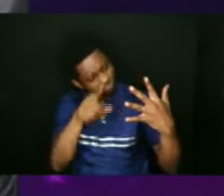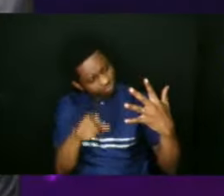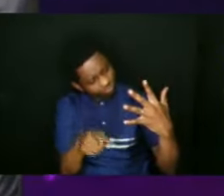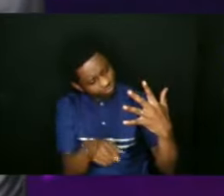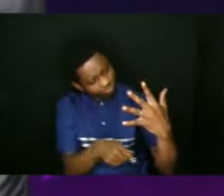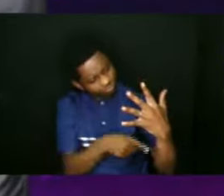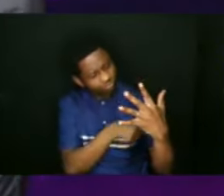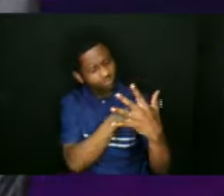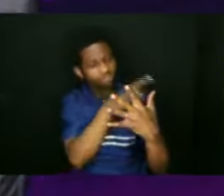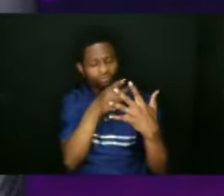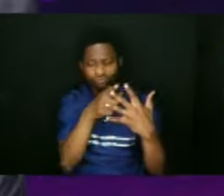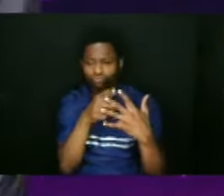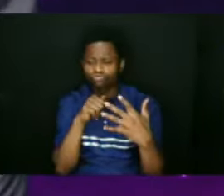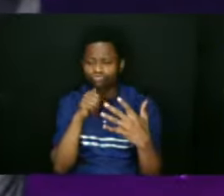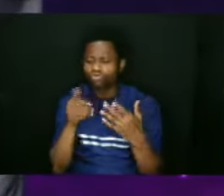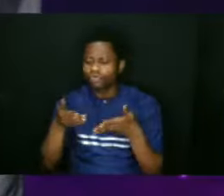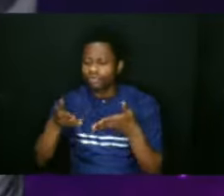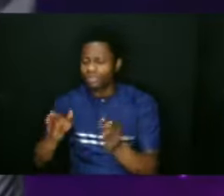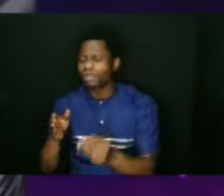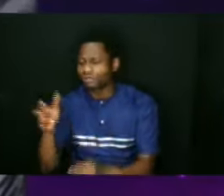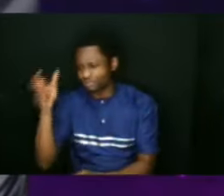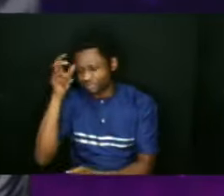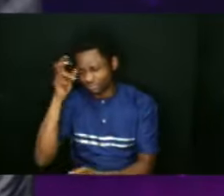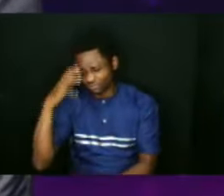the enemy to take them away from us.